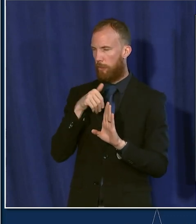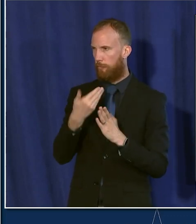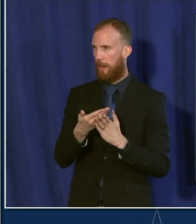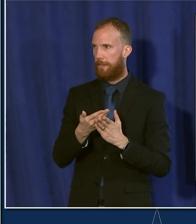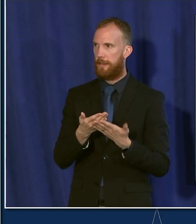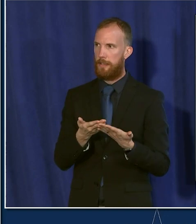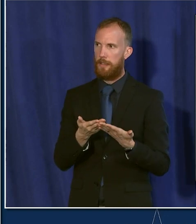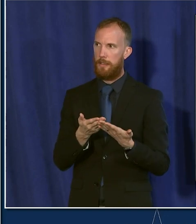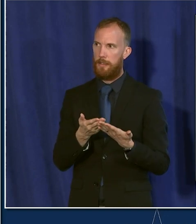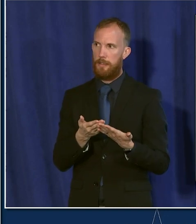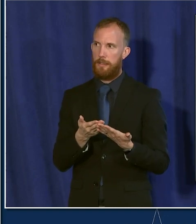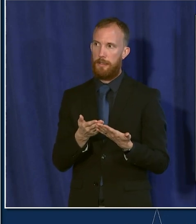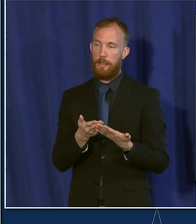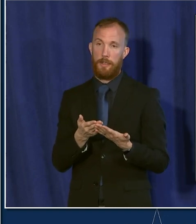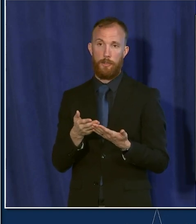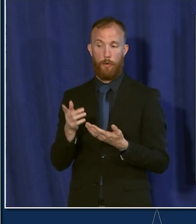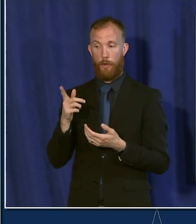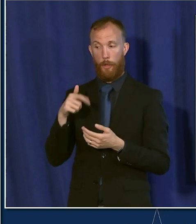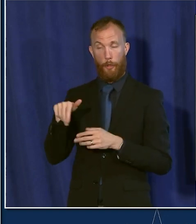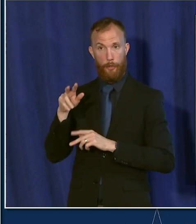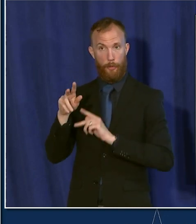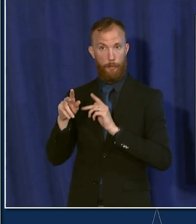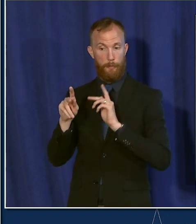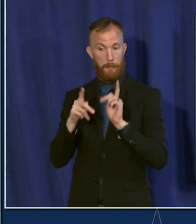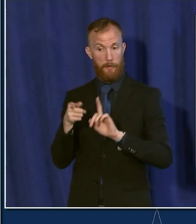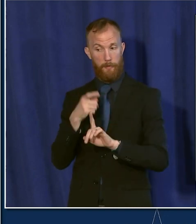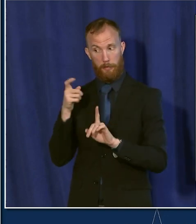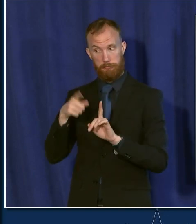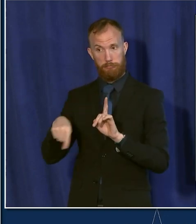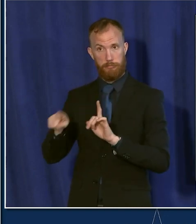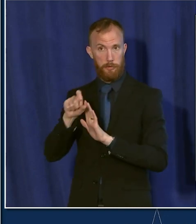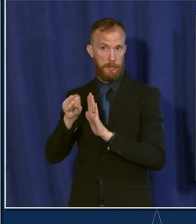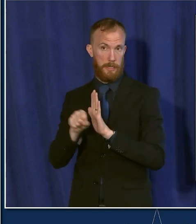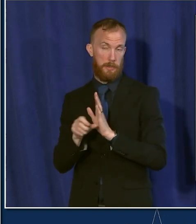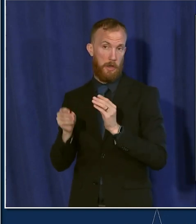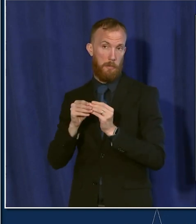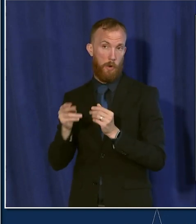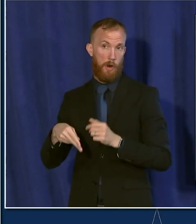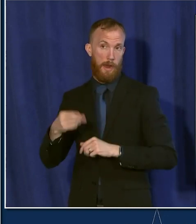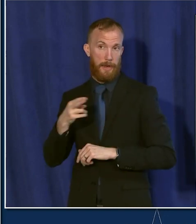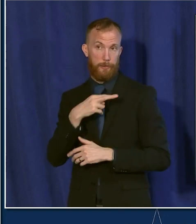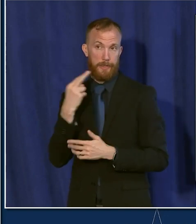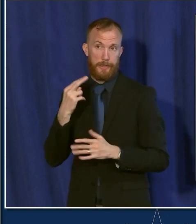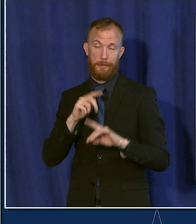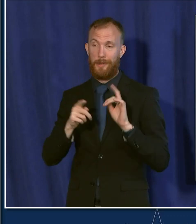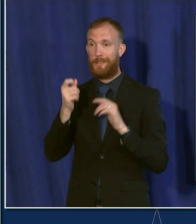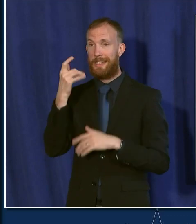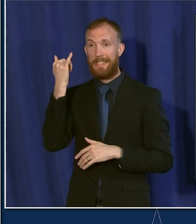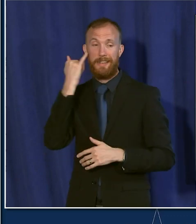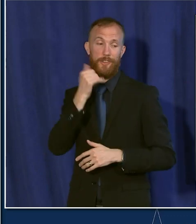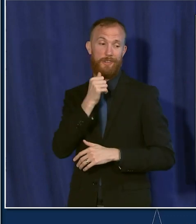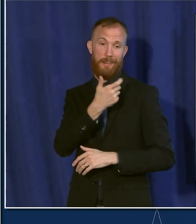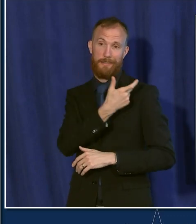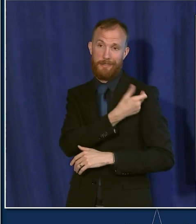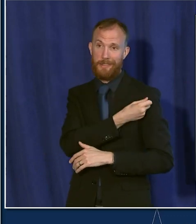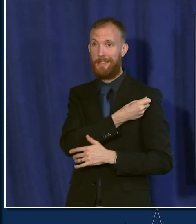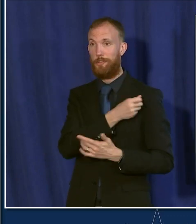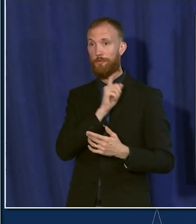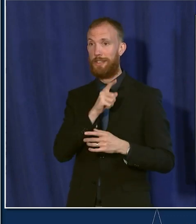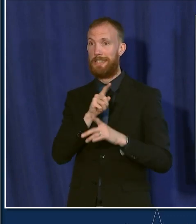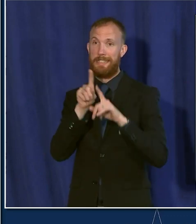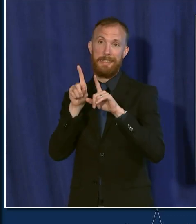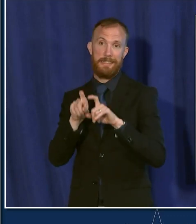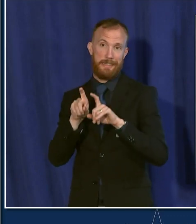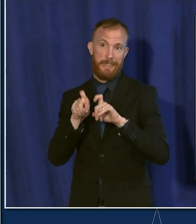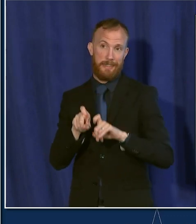a higher risk individual. And testing, if people are not vaccinated, really testing and being really careful